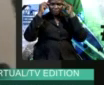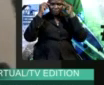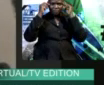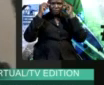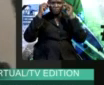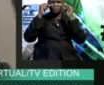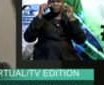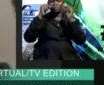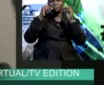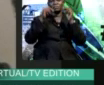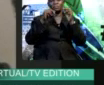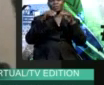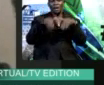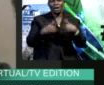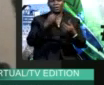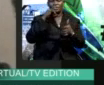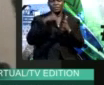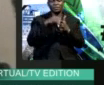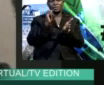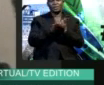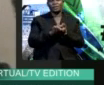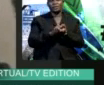in TCN, how is it that